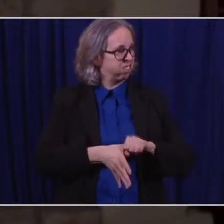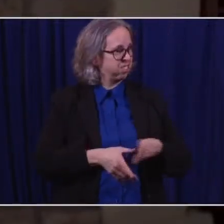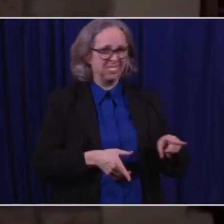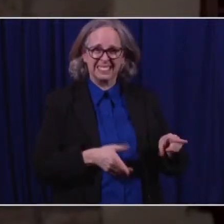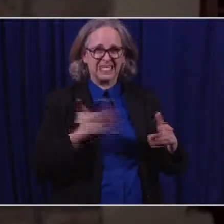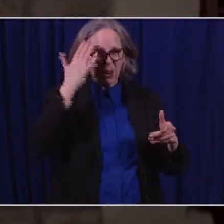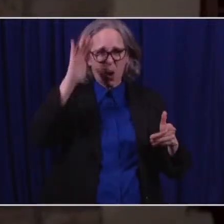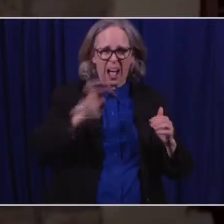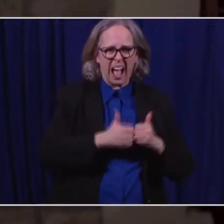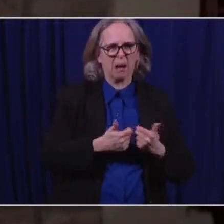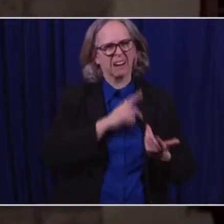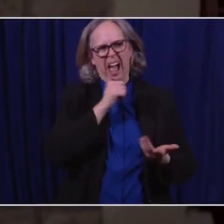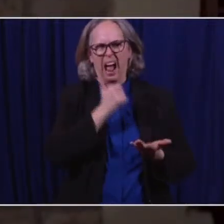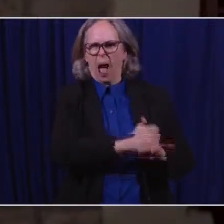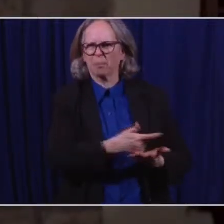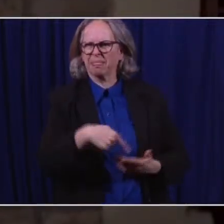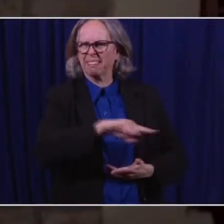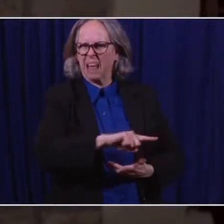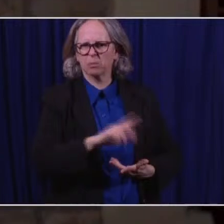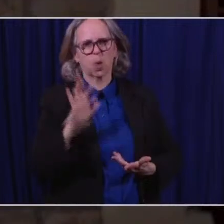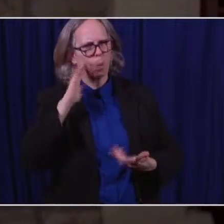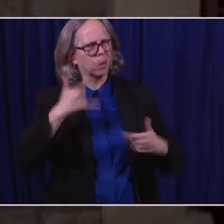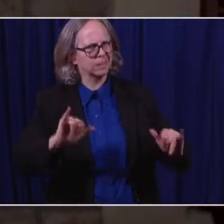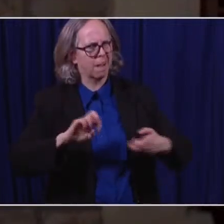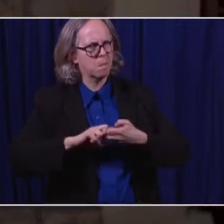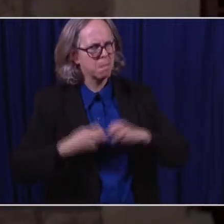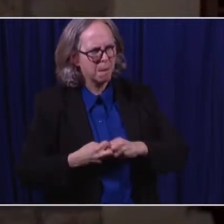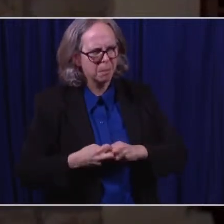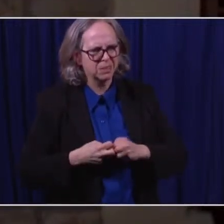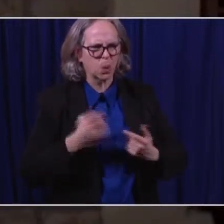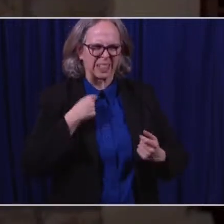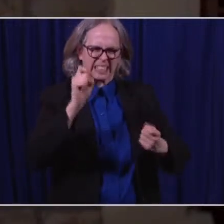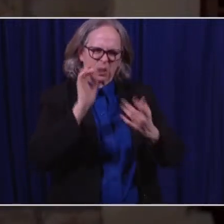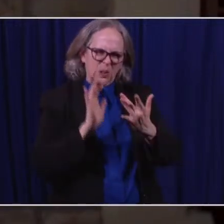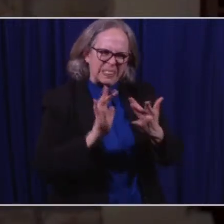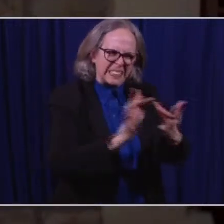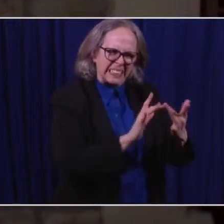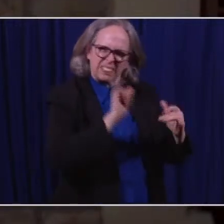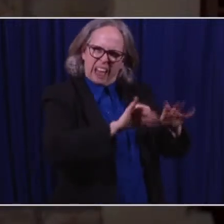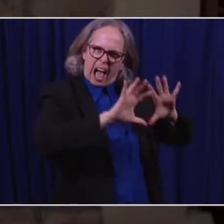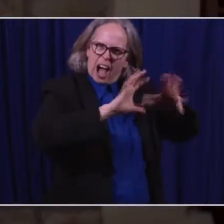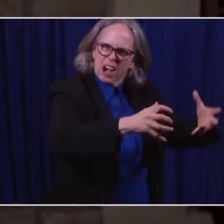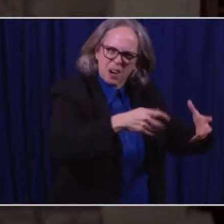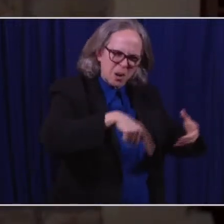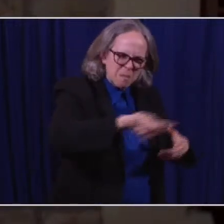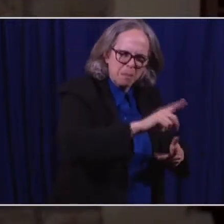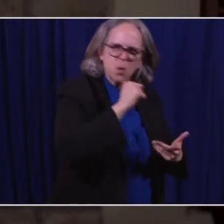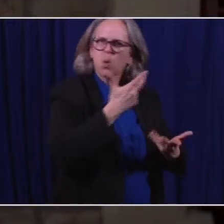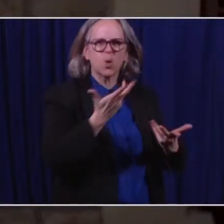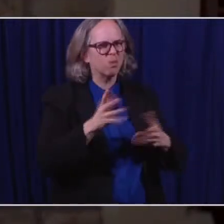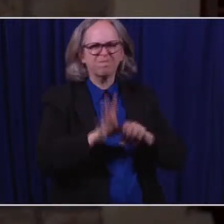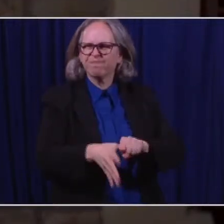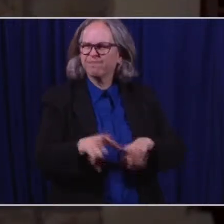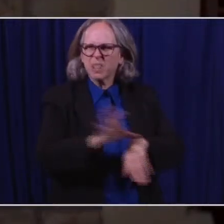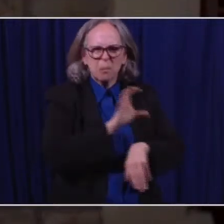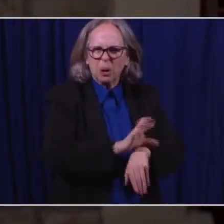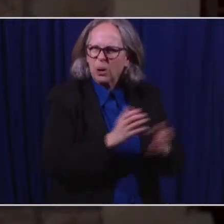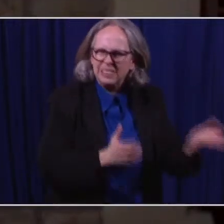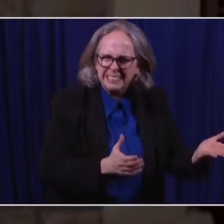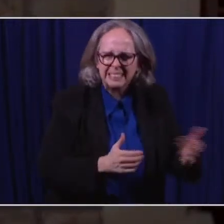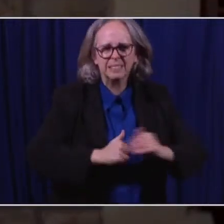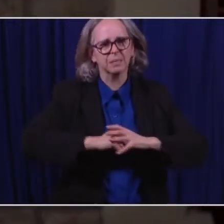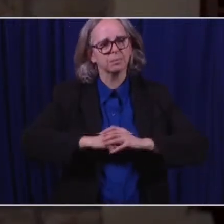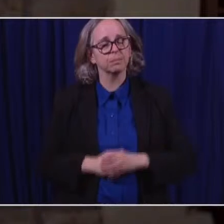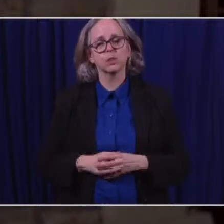that we also have to reach people who can't navigate that. And so some of the doctors who are doing